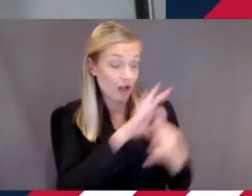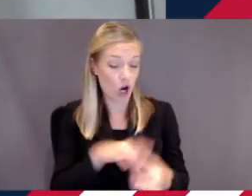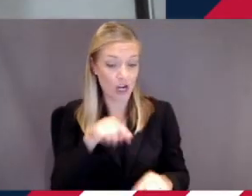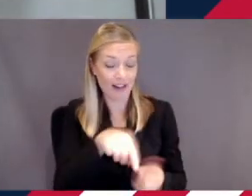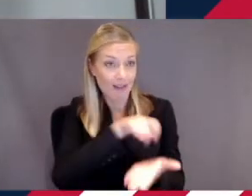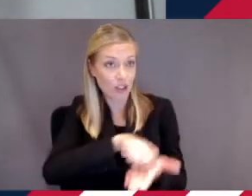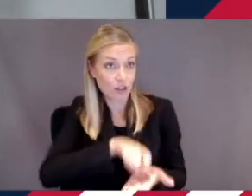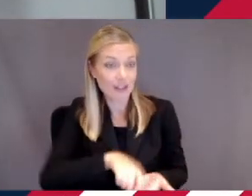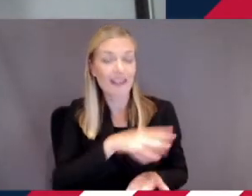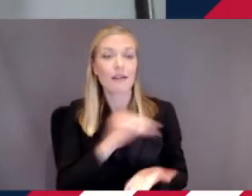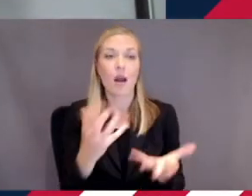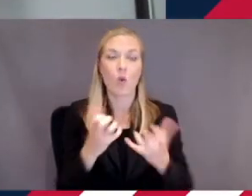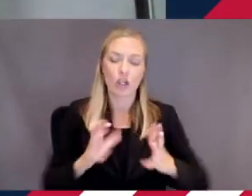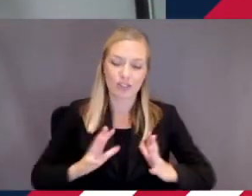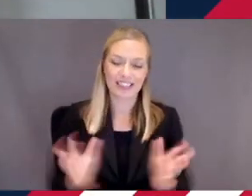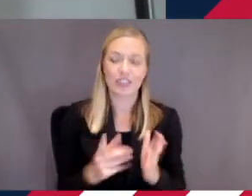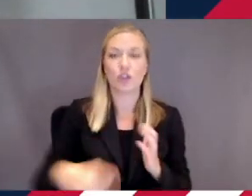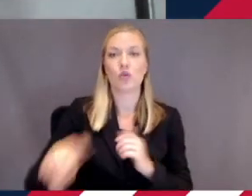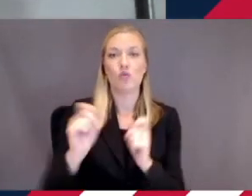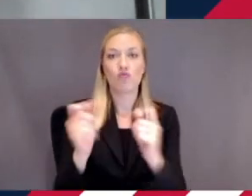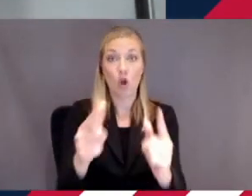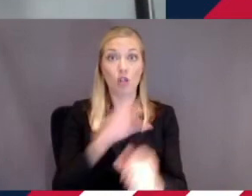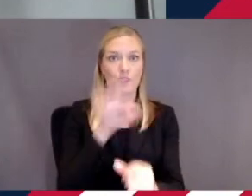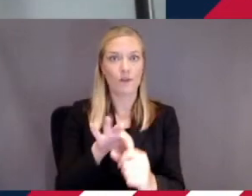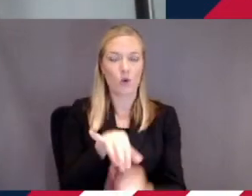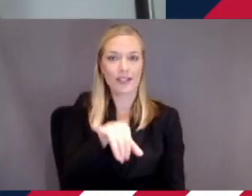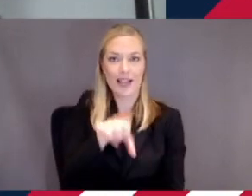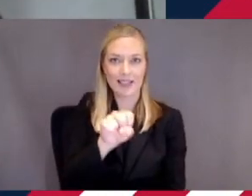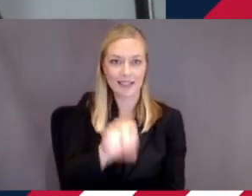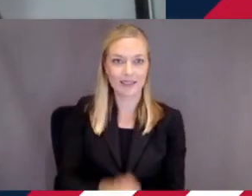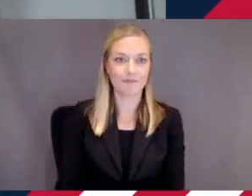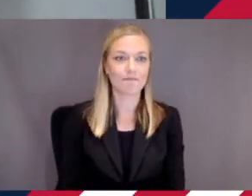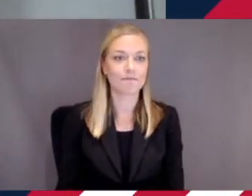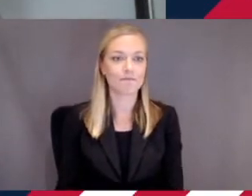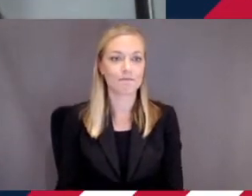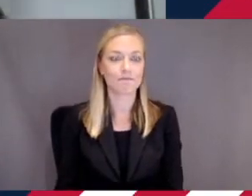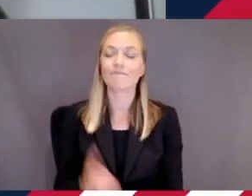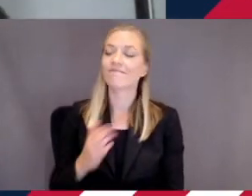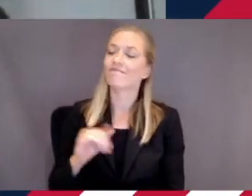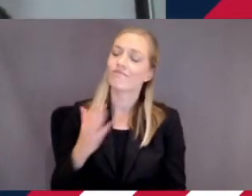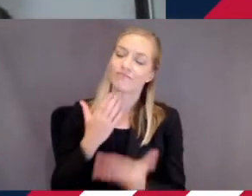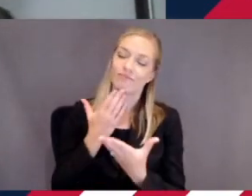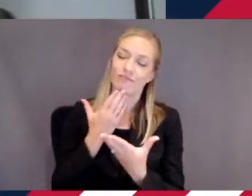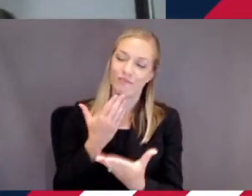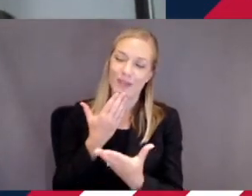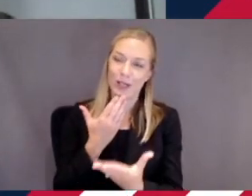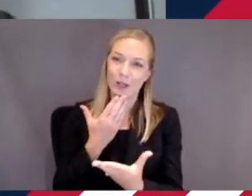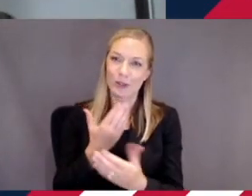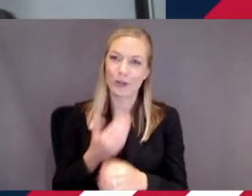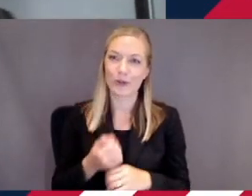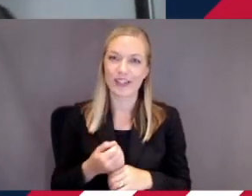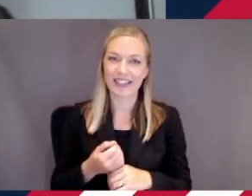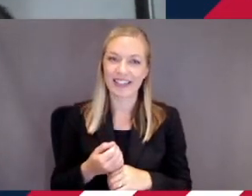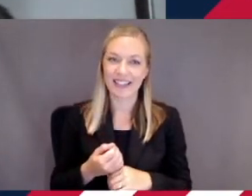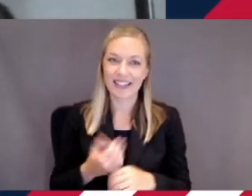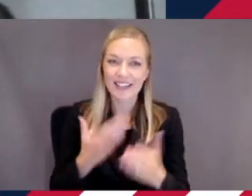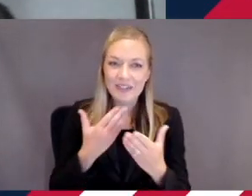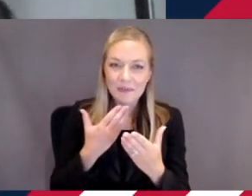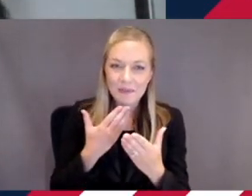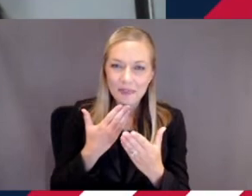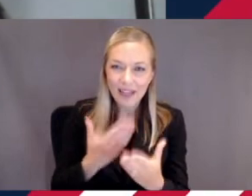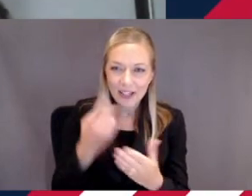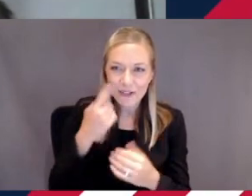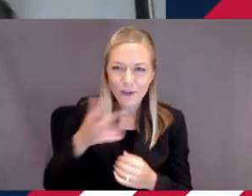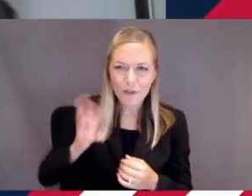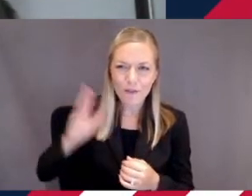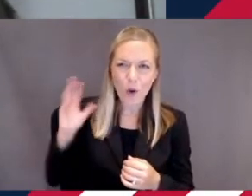I appreciate the former Speaker of the City Council of New York refraining from putting the vote herself as she